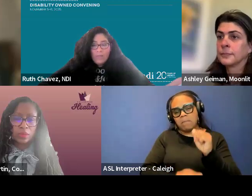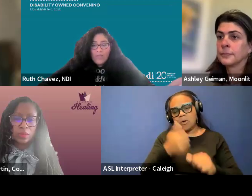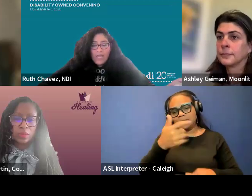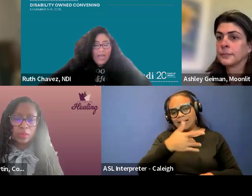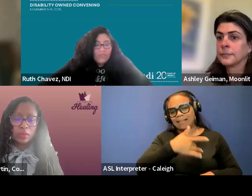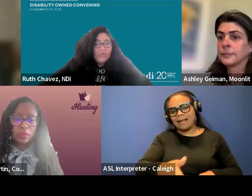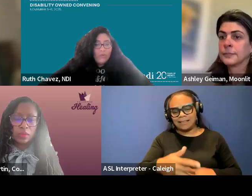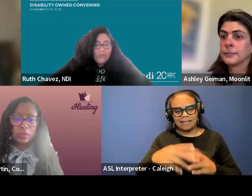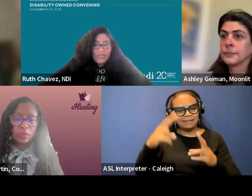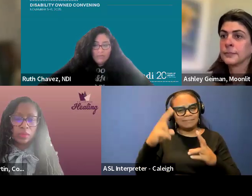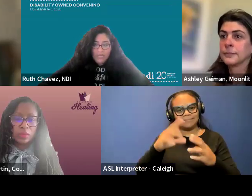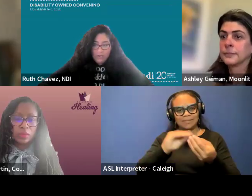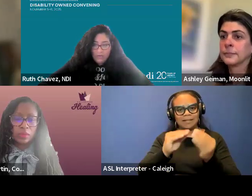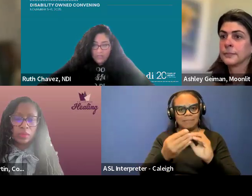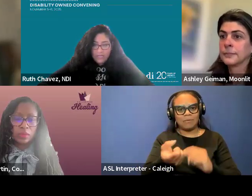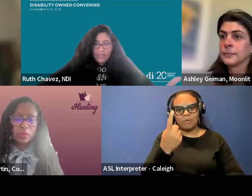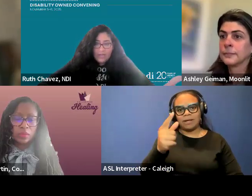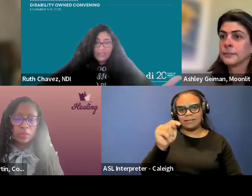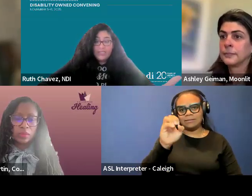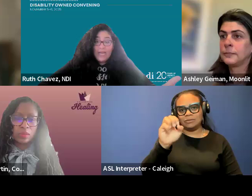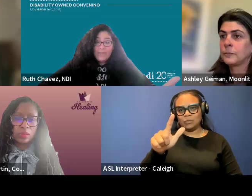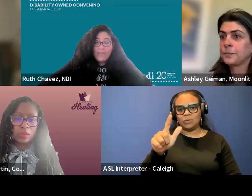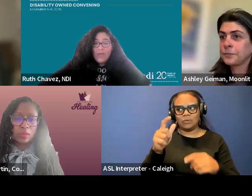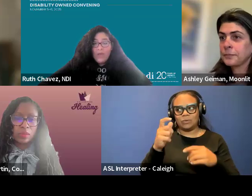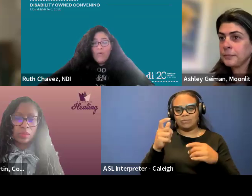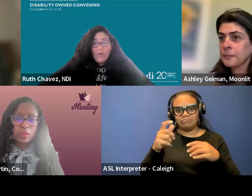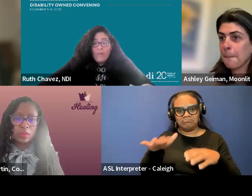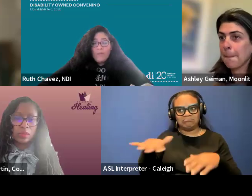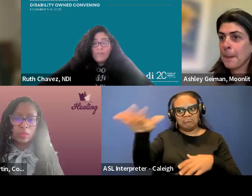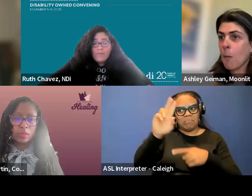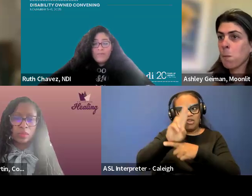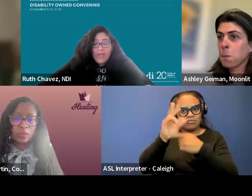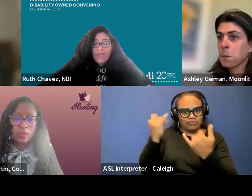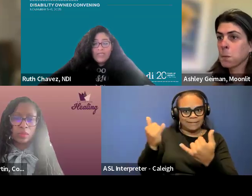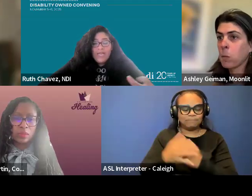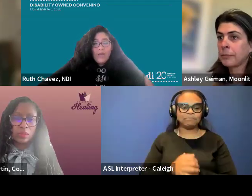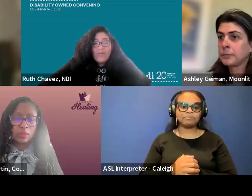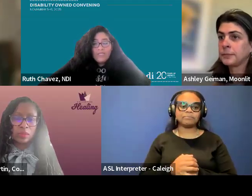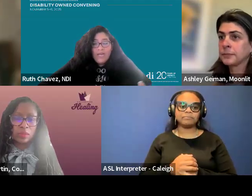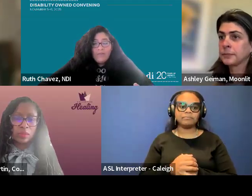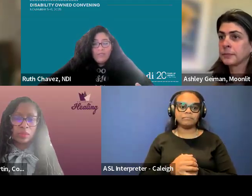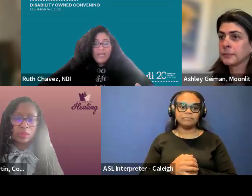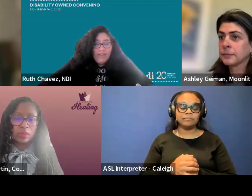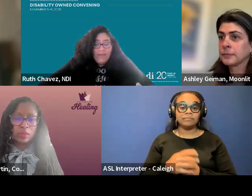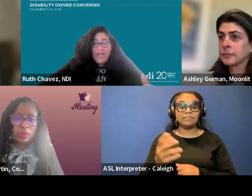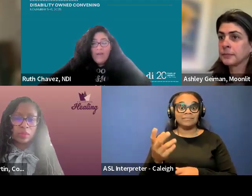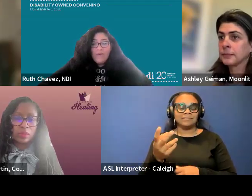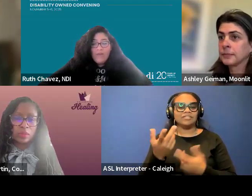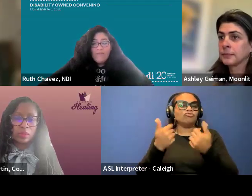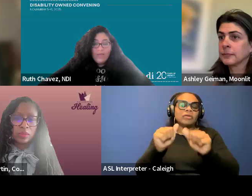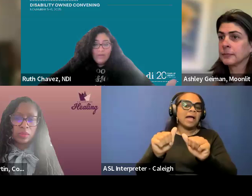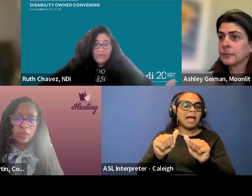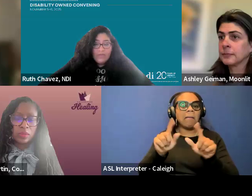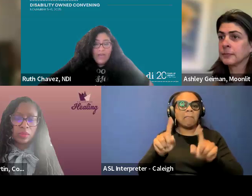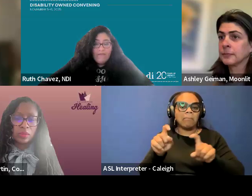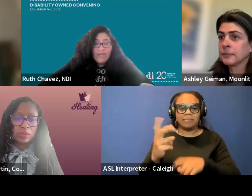AI tool that's being used at this time. and see how much time you save and how